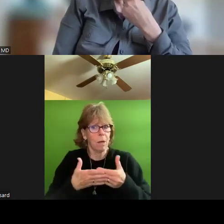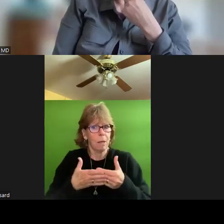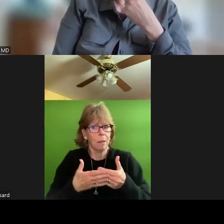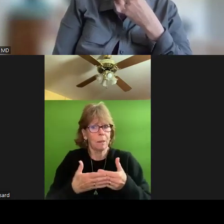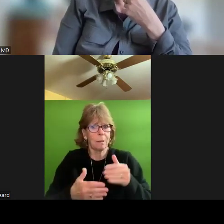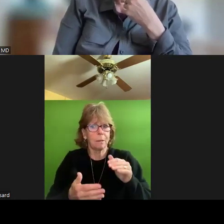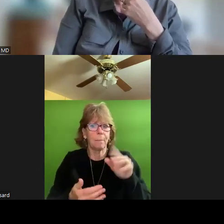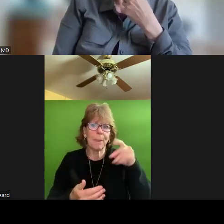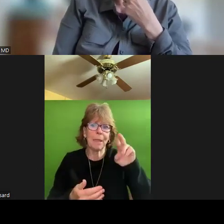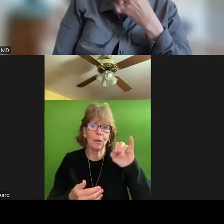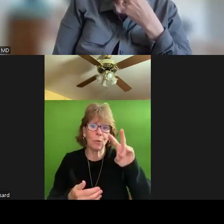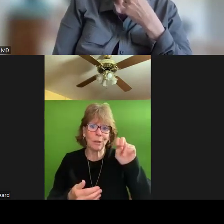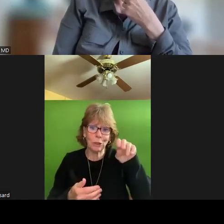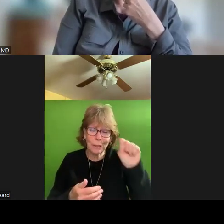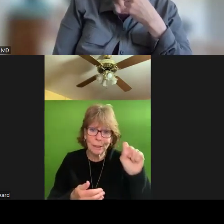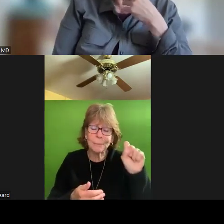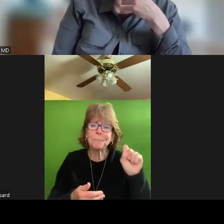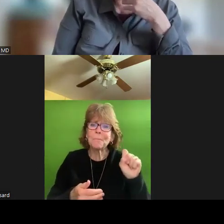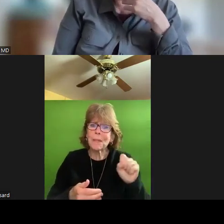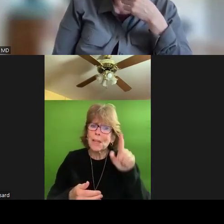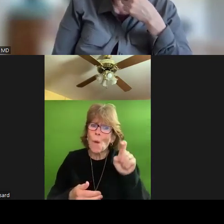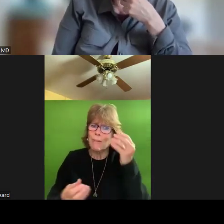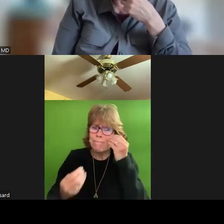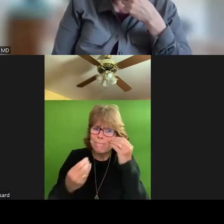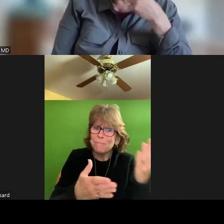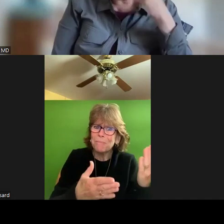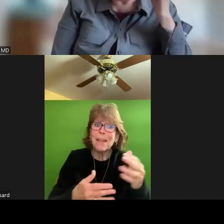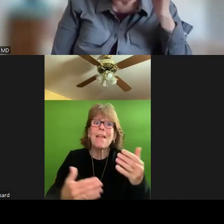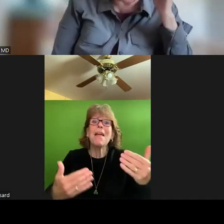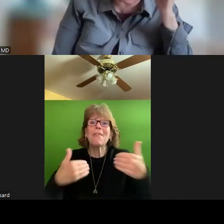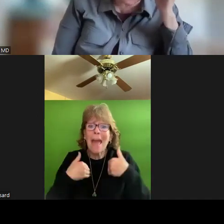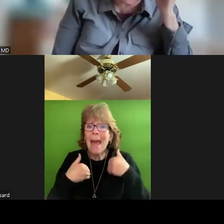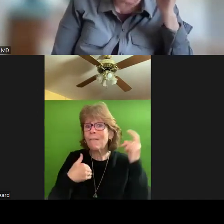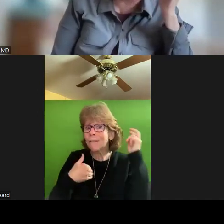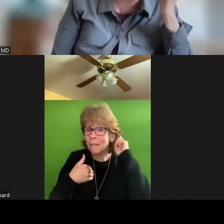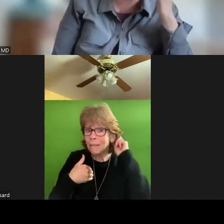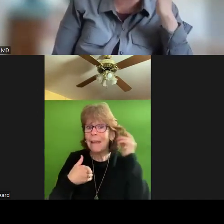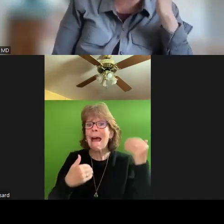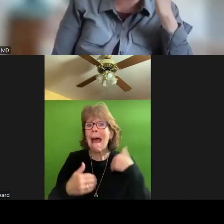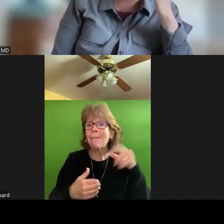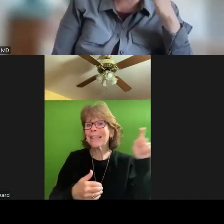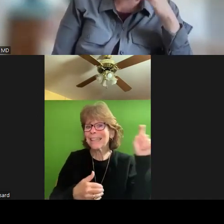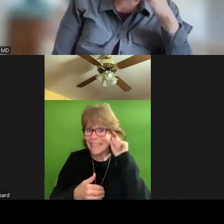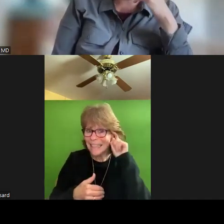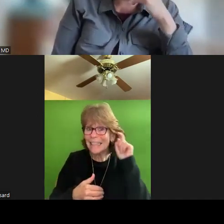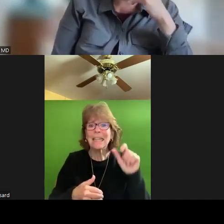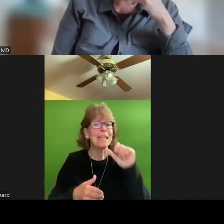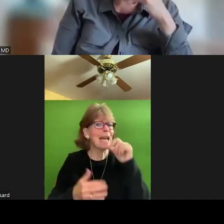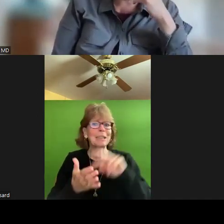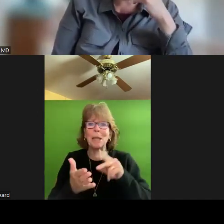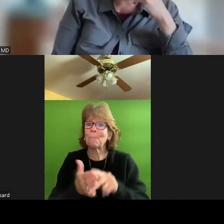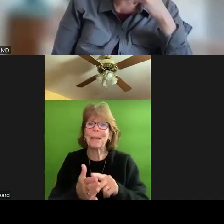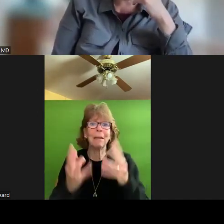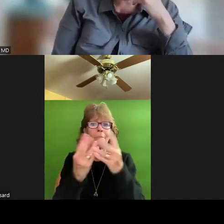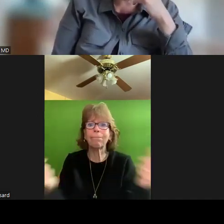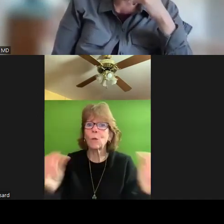cochlear implants and hearing aids may not prevent language deprivation. And we put this in here because it's very